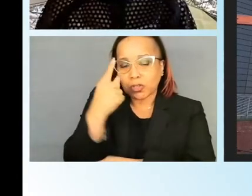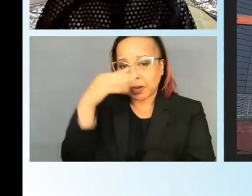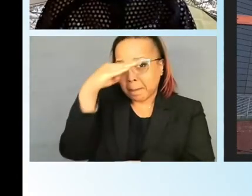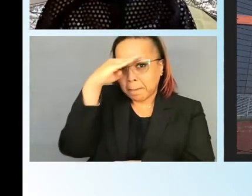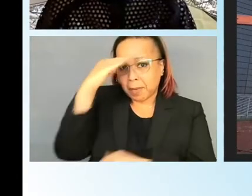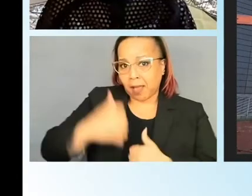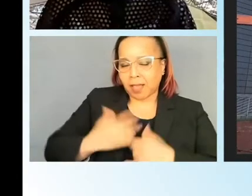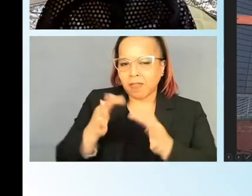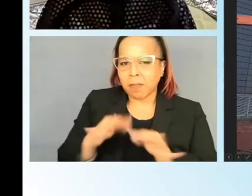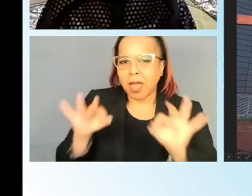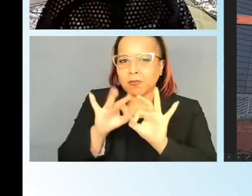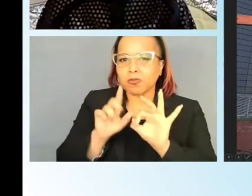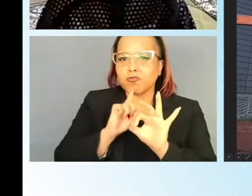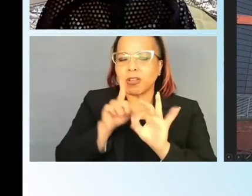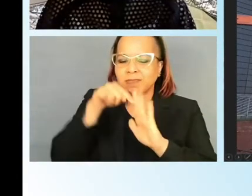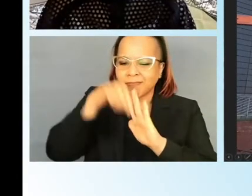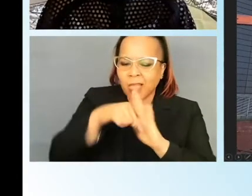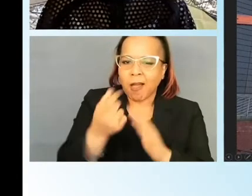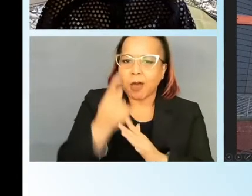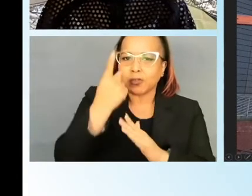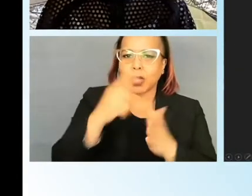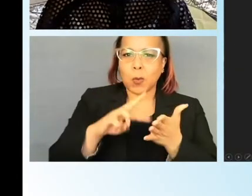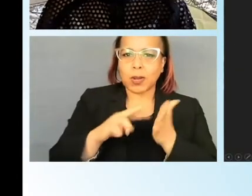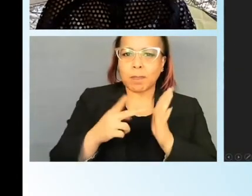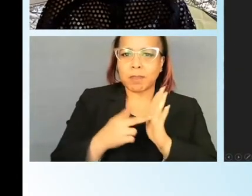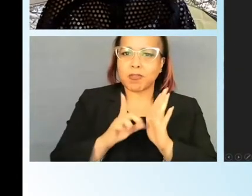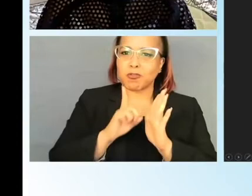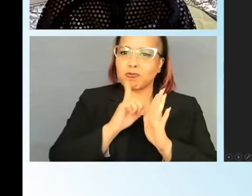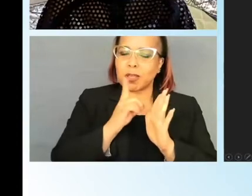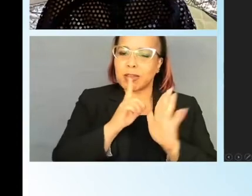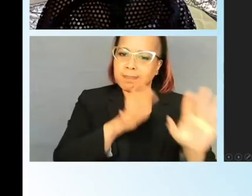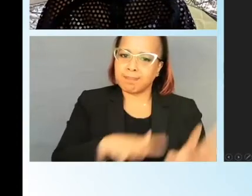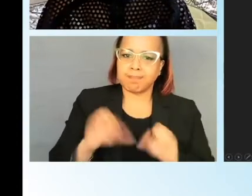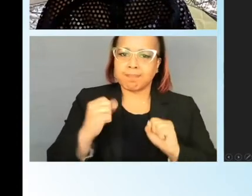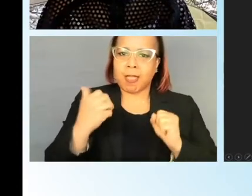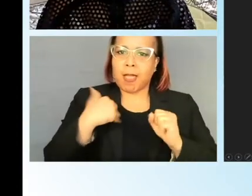really understand what it might mean to lead matterful Black lives.